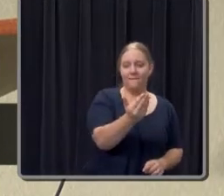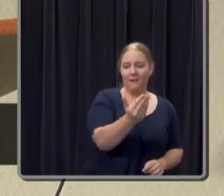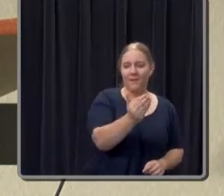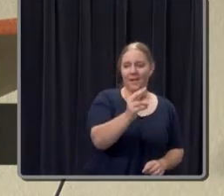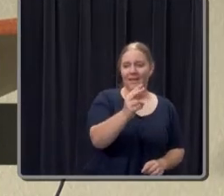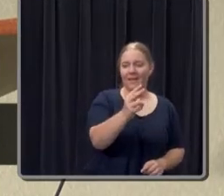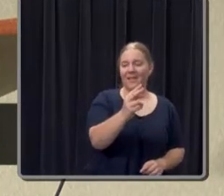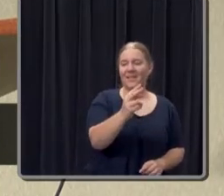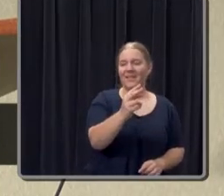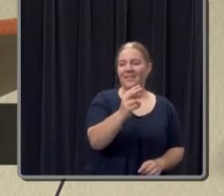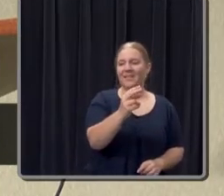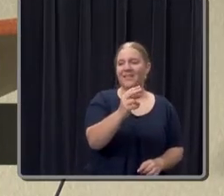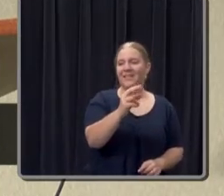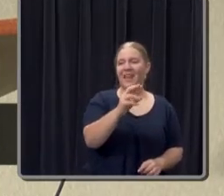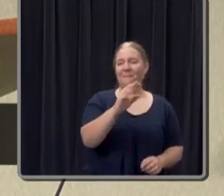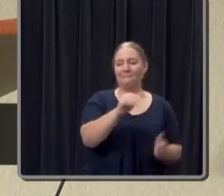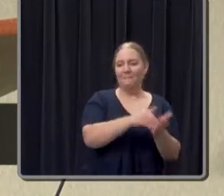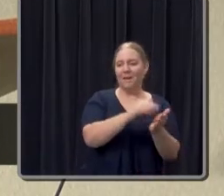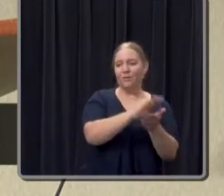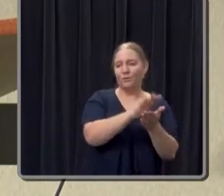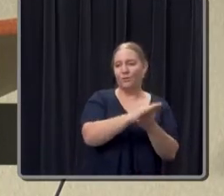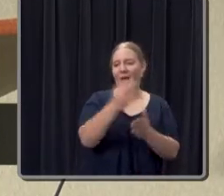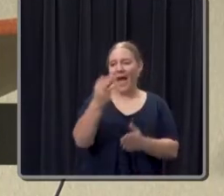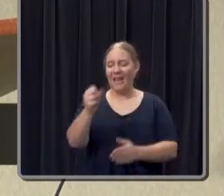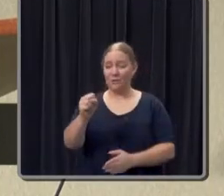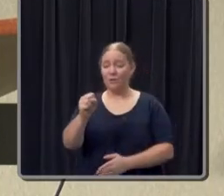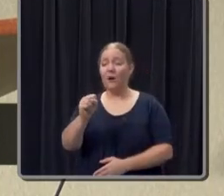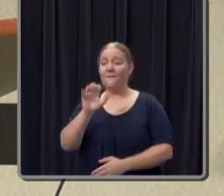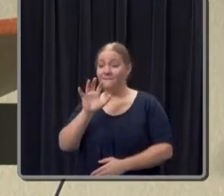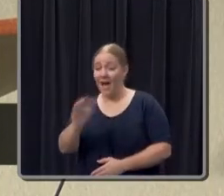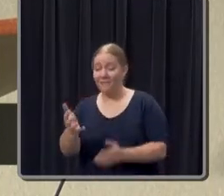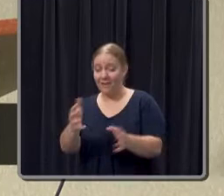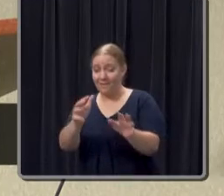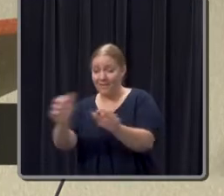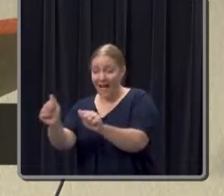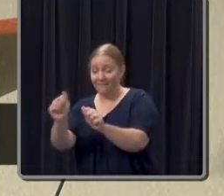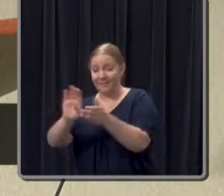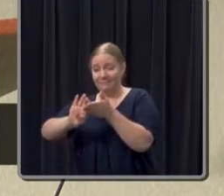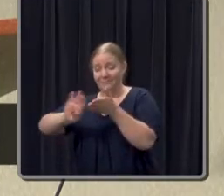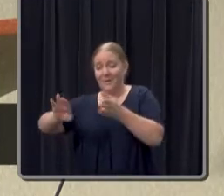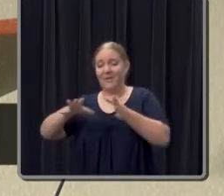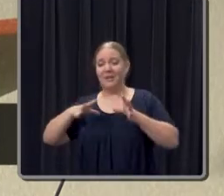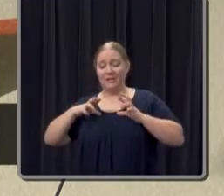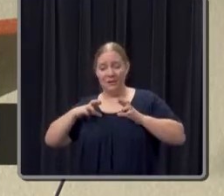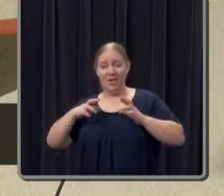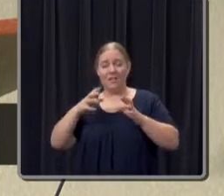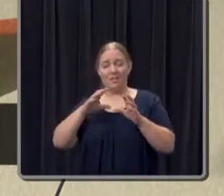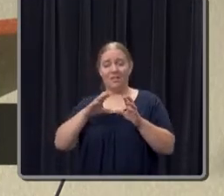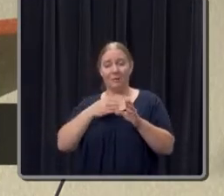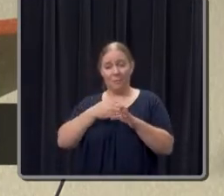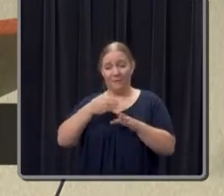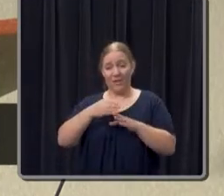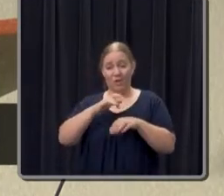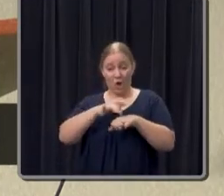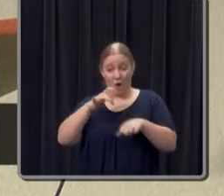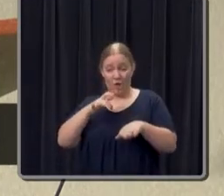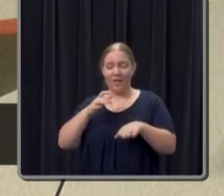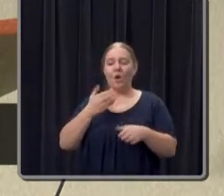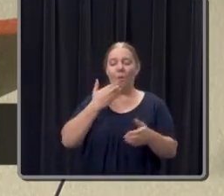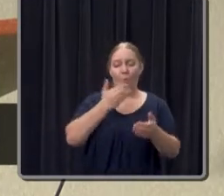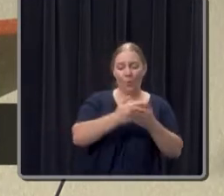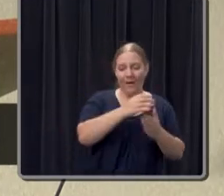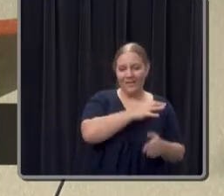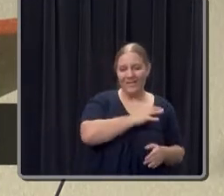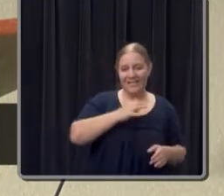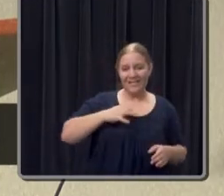have left the profession early because of this decision. Study after study confirms that well-staffed libraries